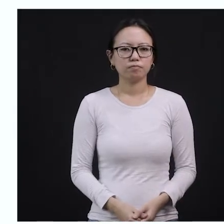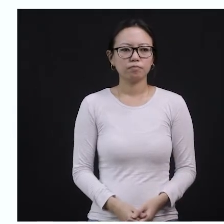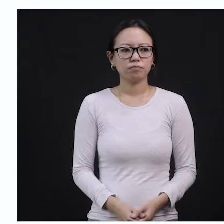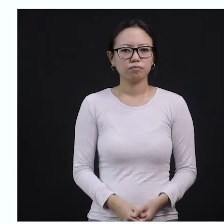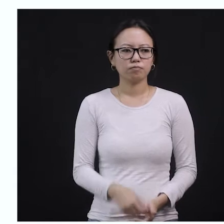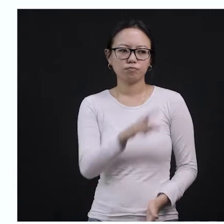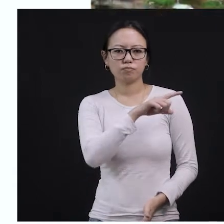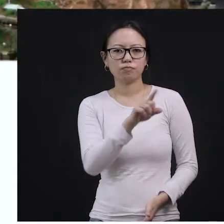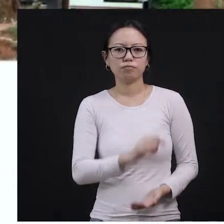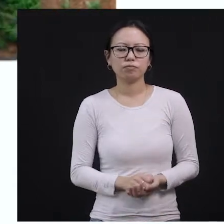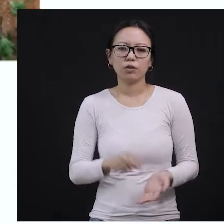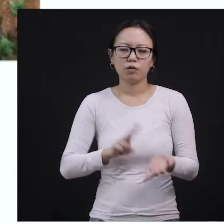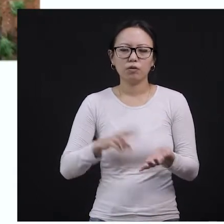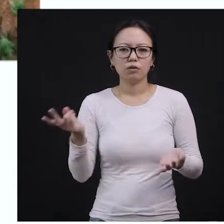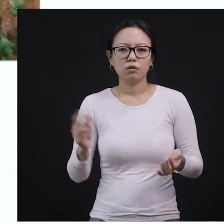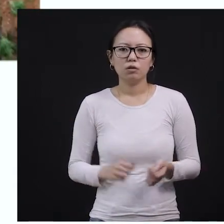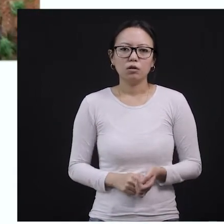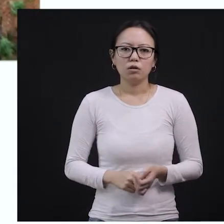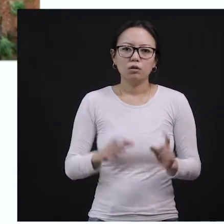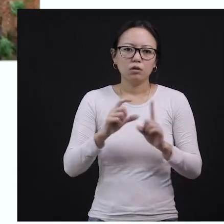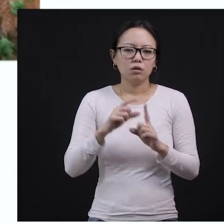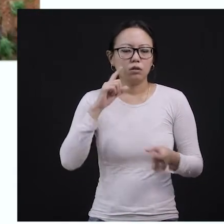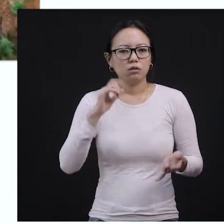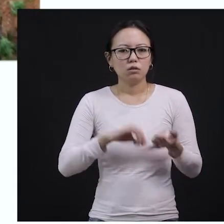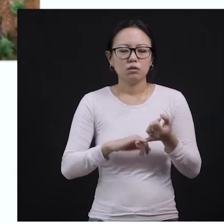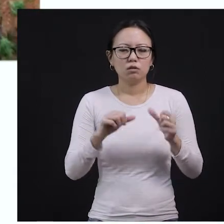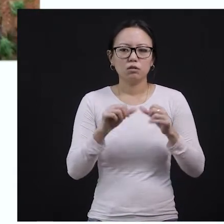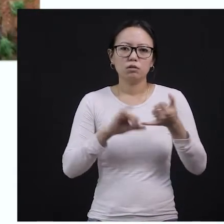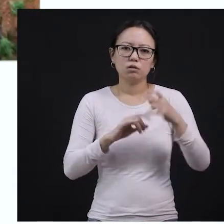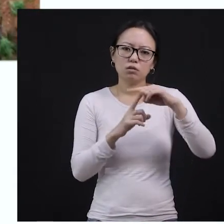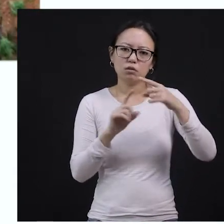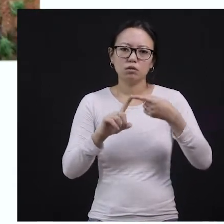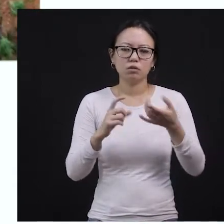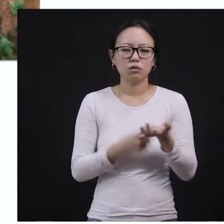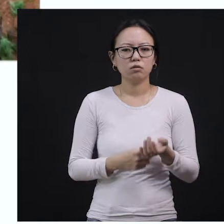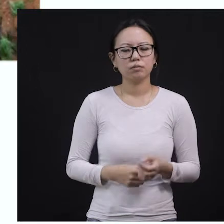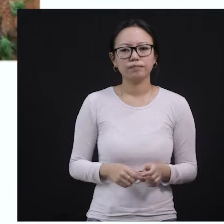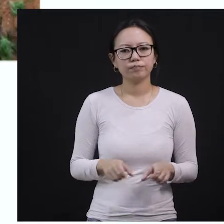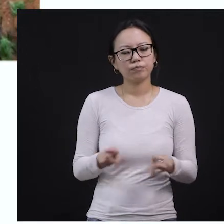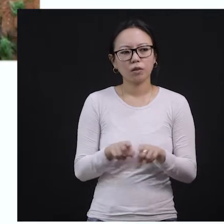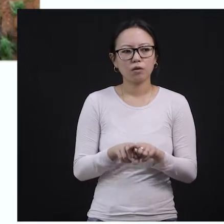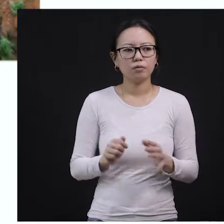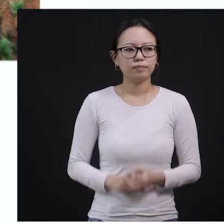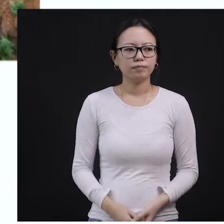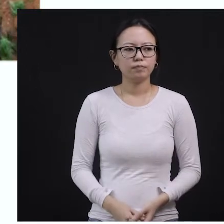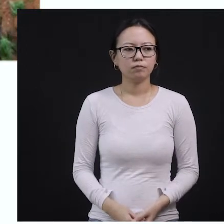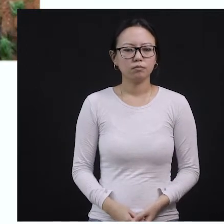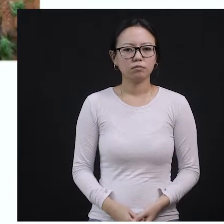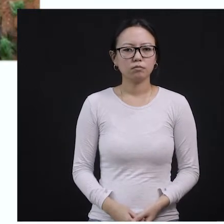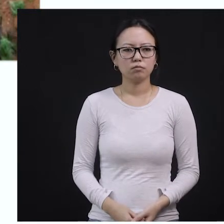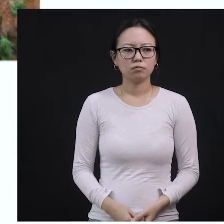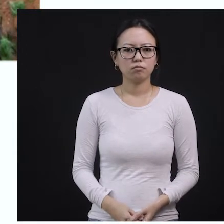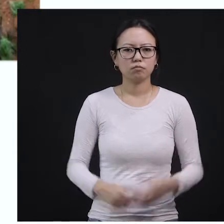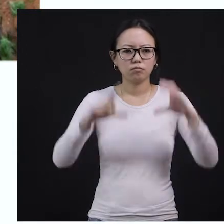of natural disasters. Now let's start with landslide. Okay, so here in this picture you see that